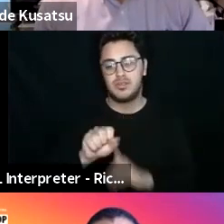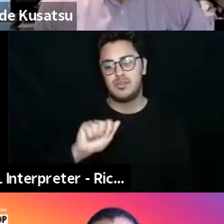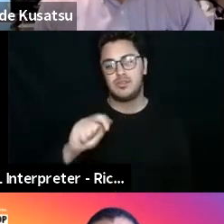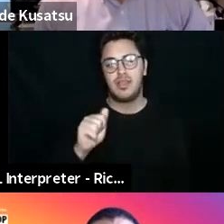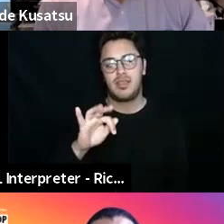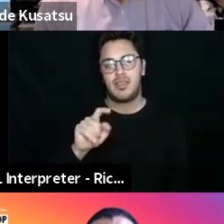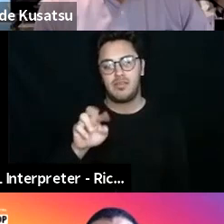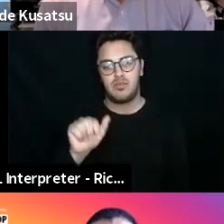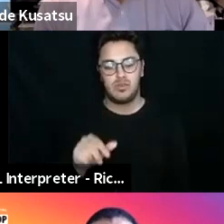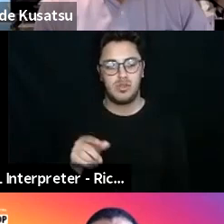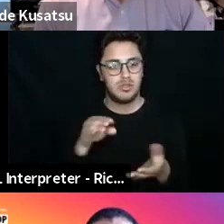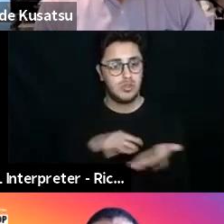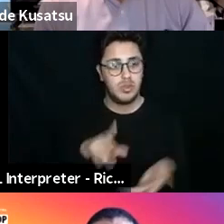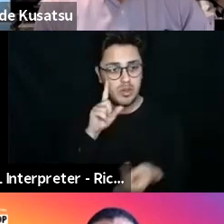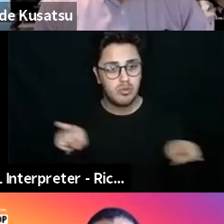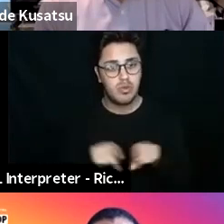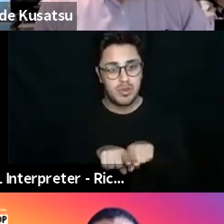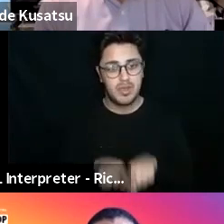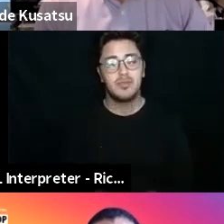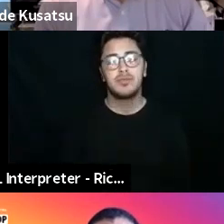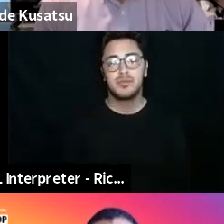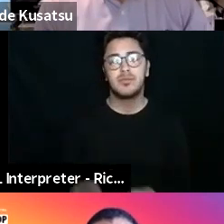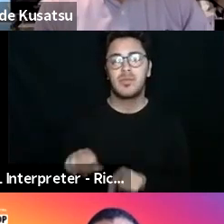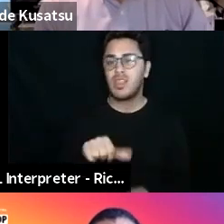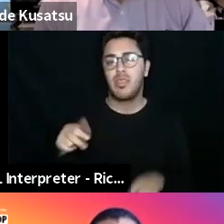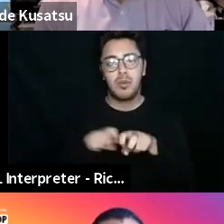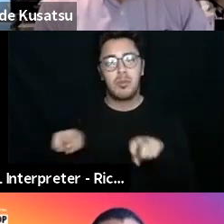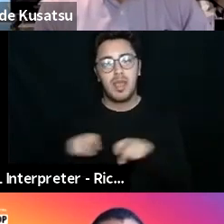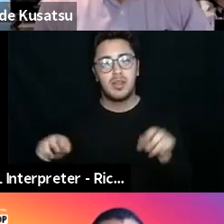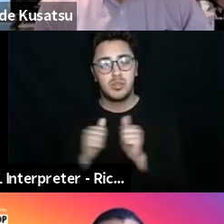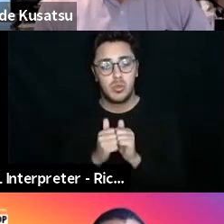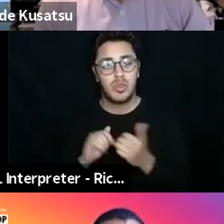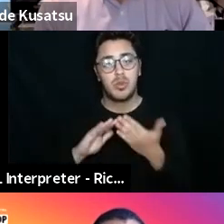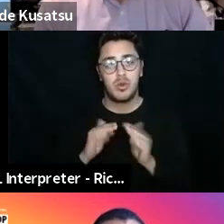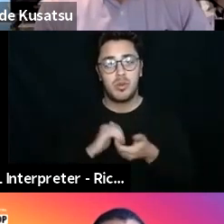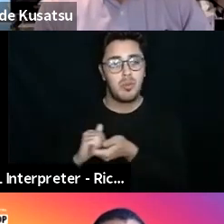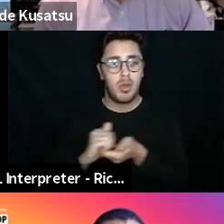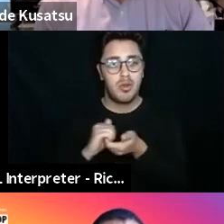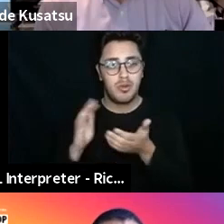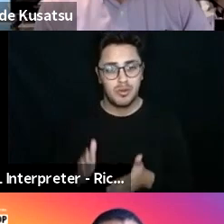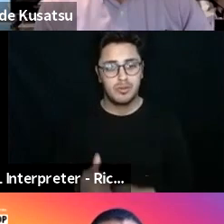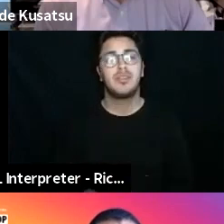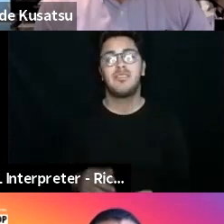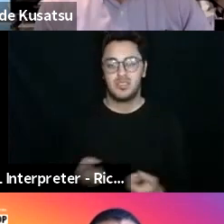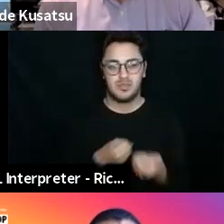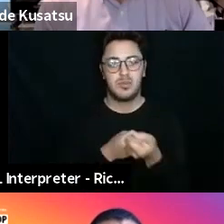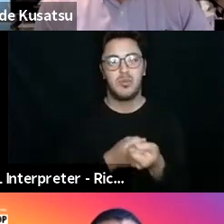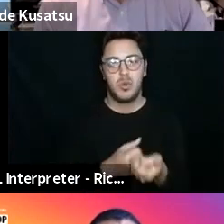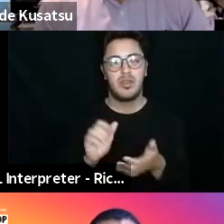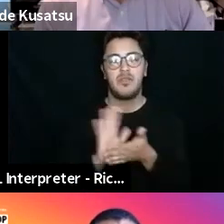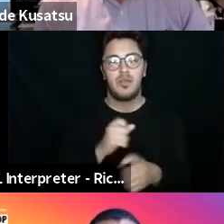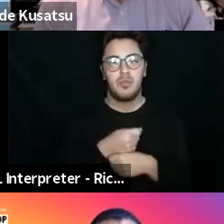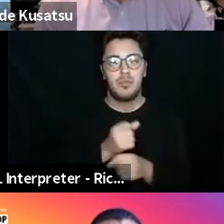agreement. Other sponsored screenings and panels with community partners have uplifted filmmakers and content